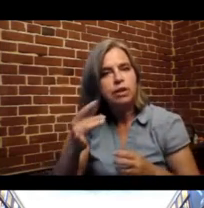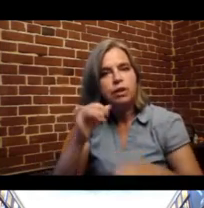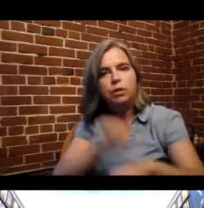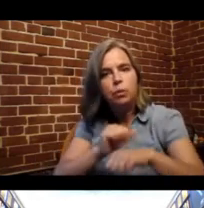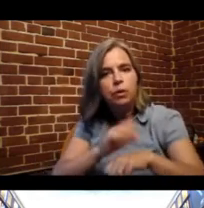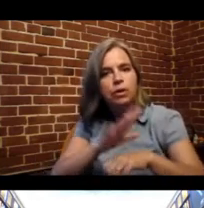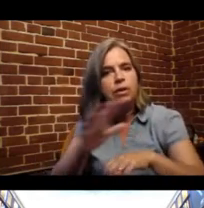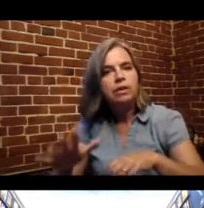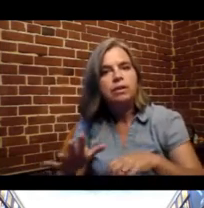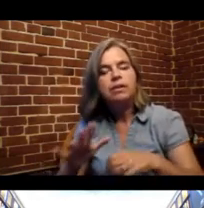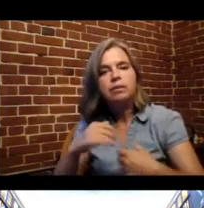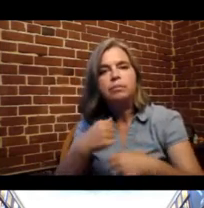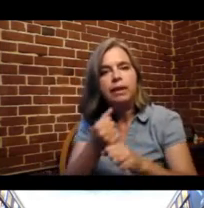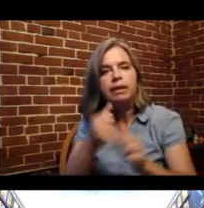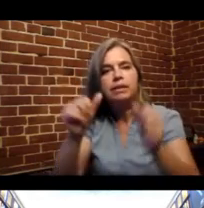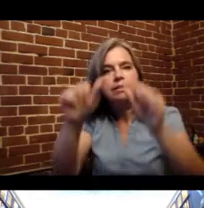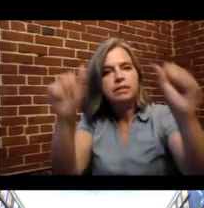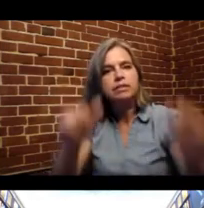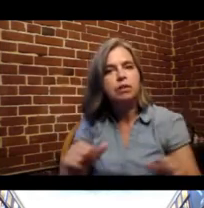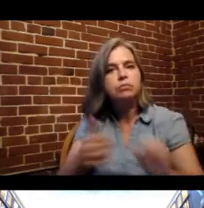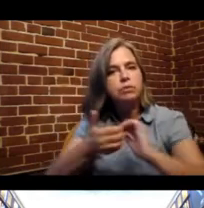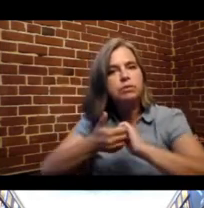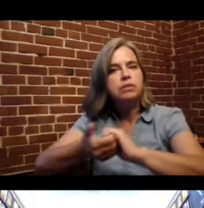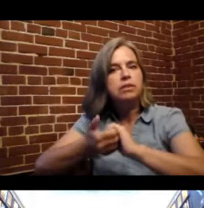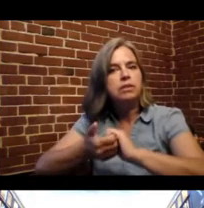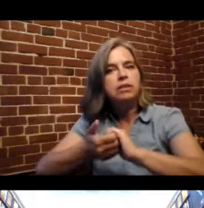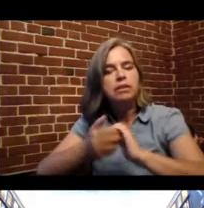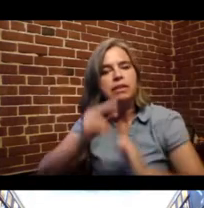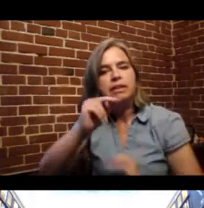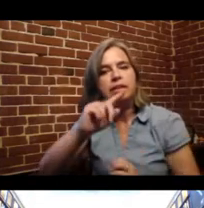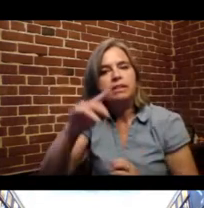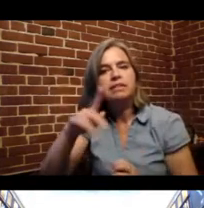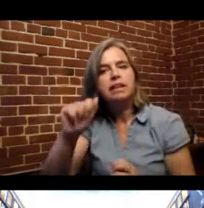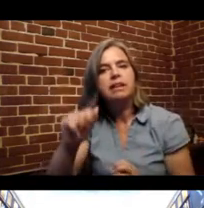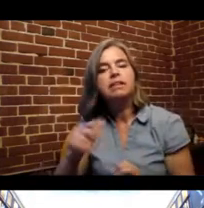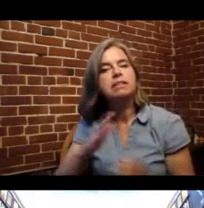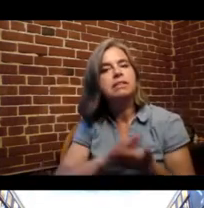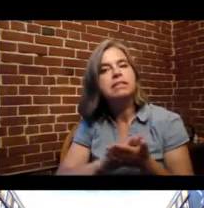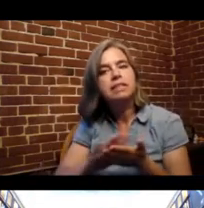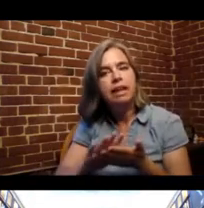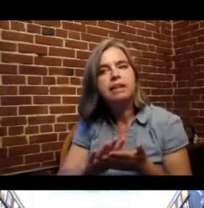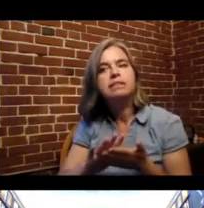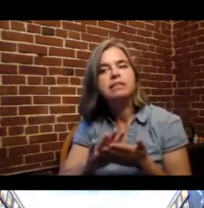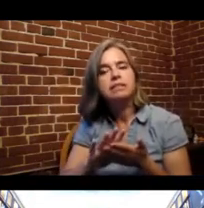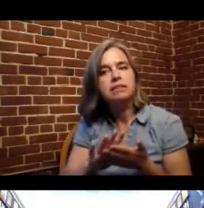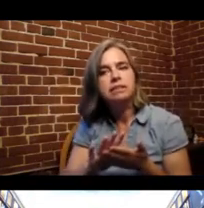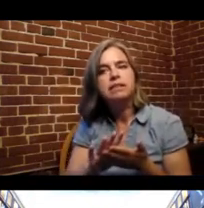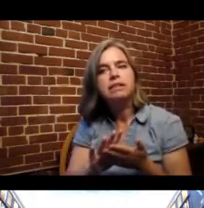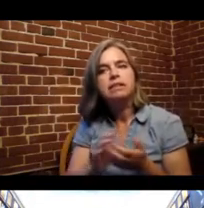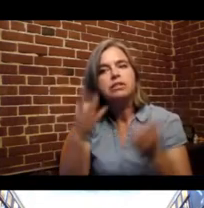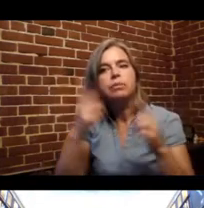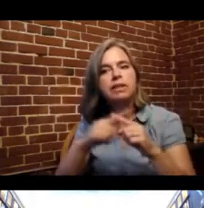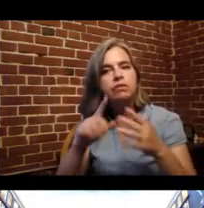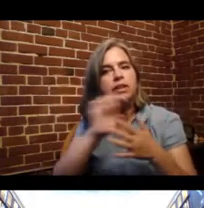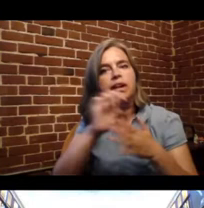make a sculpture again. And it was so nice because there's so many elements